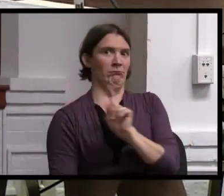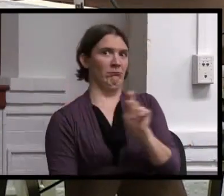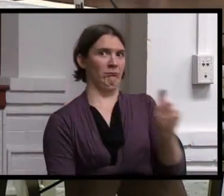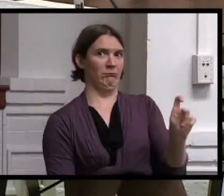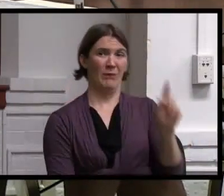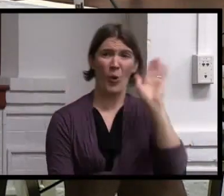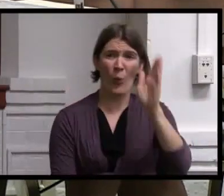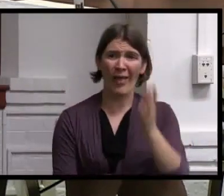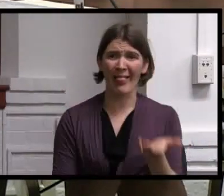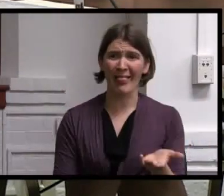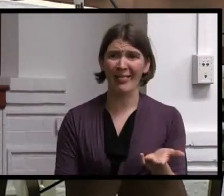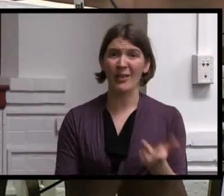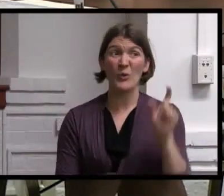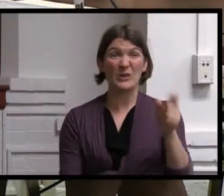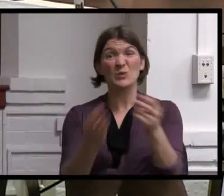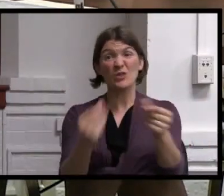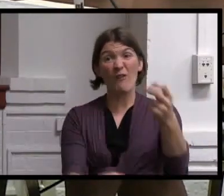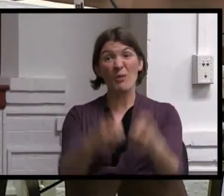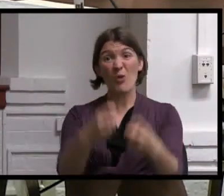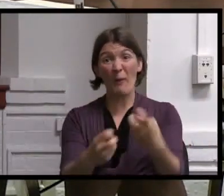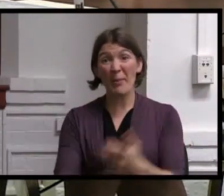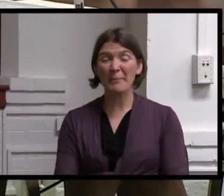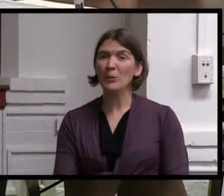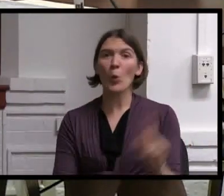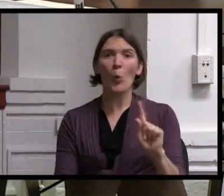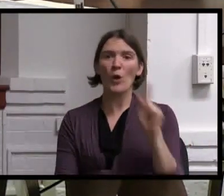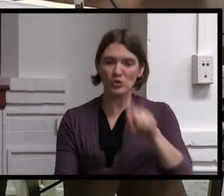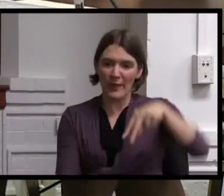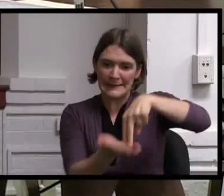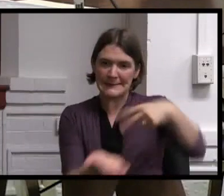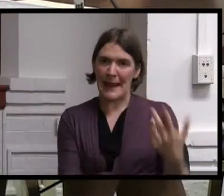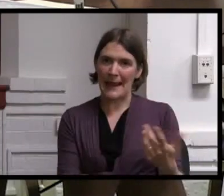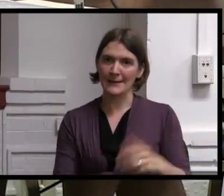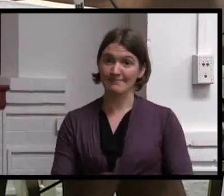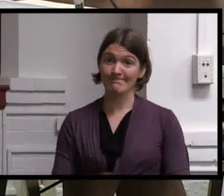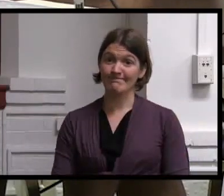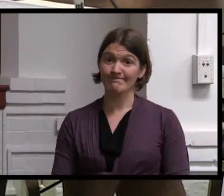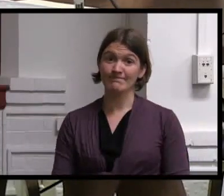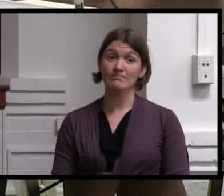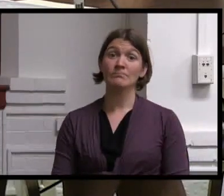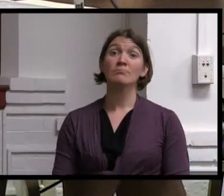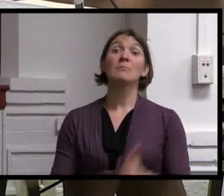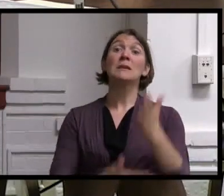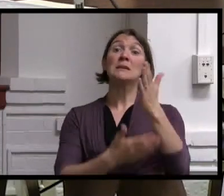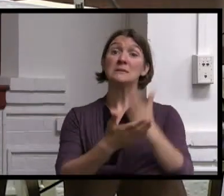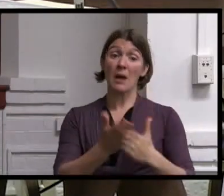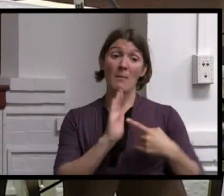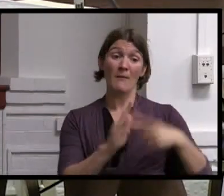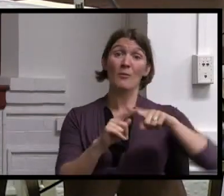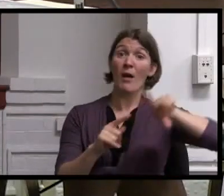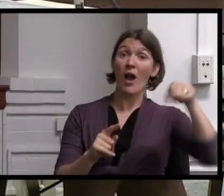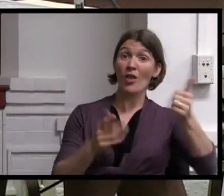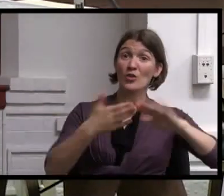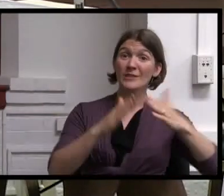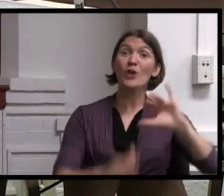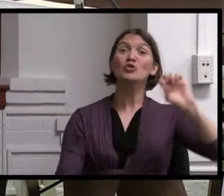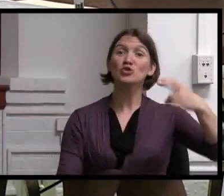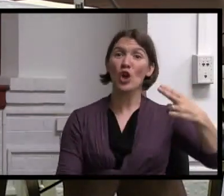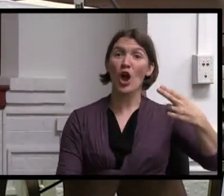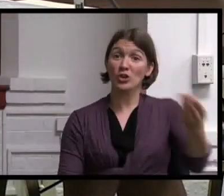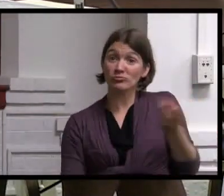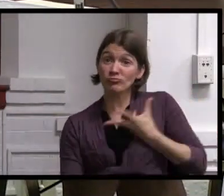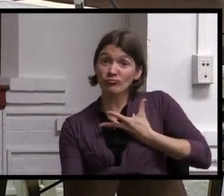We have to solve that issue. And some of the models that Josh has shared with